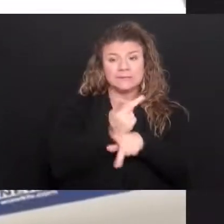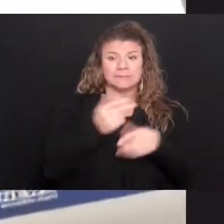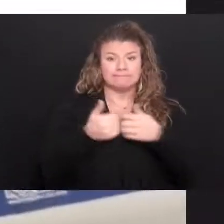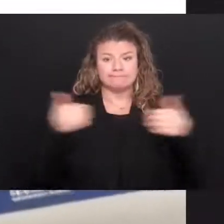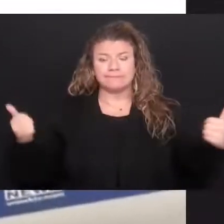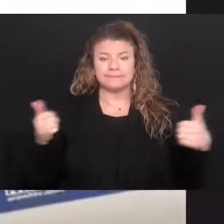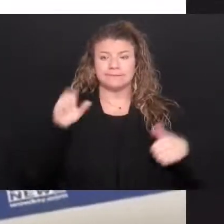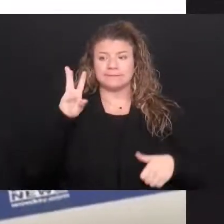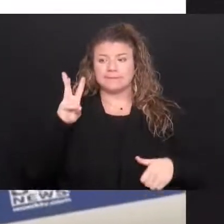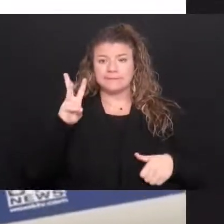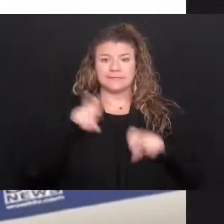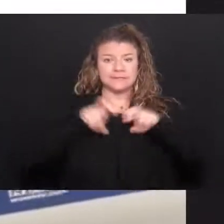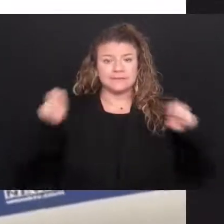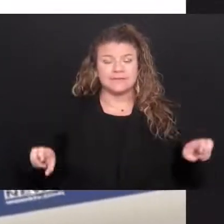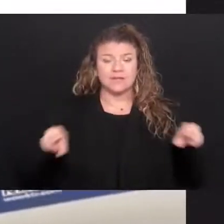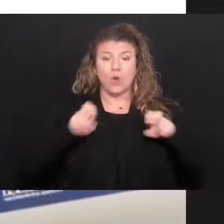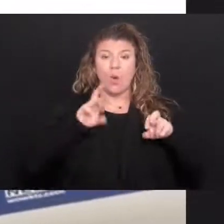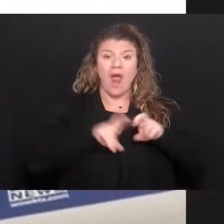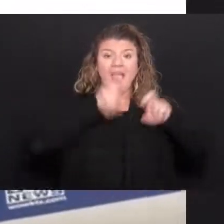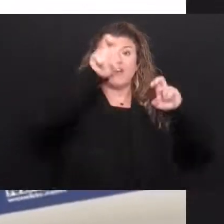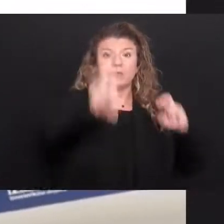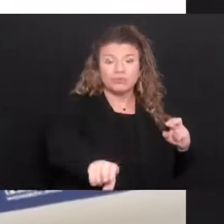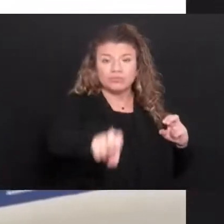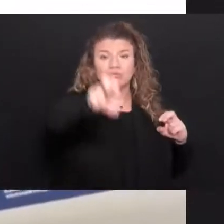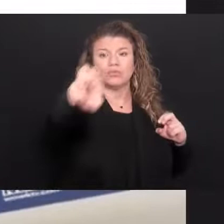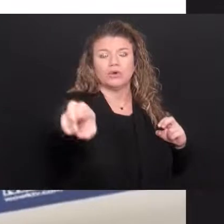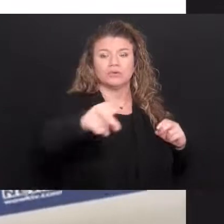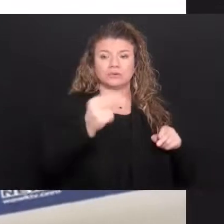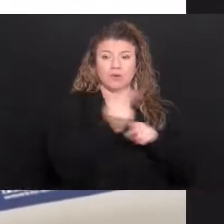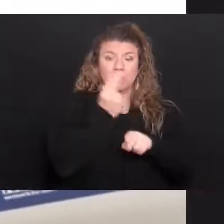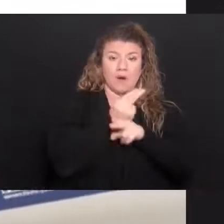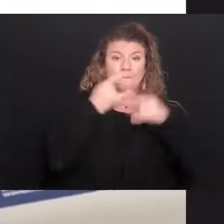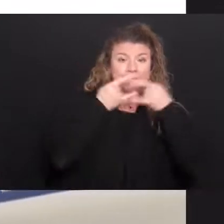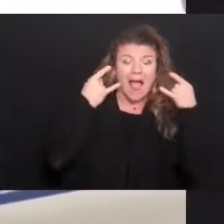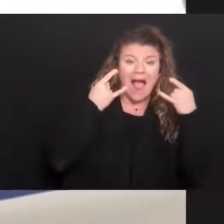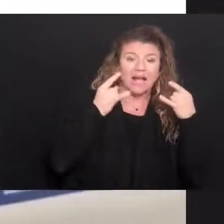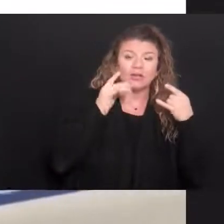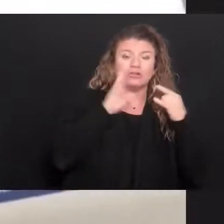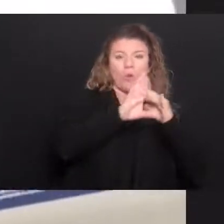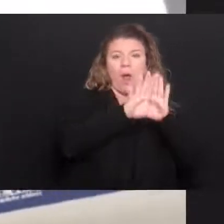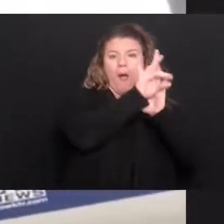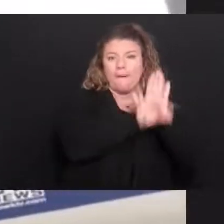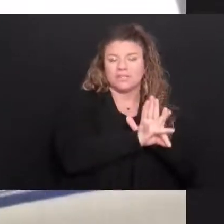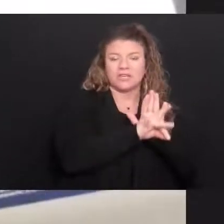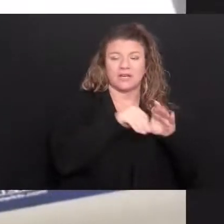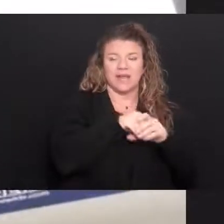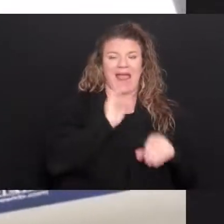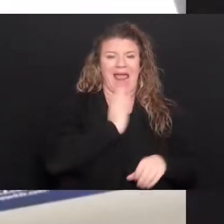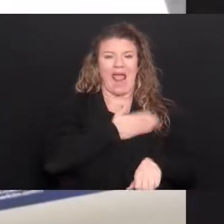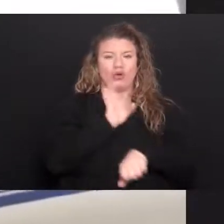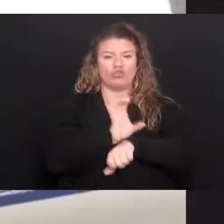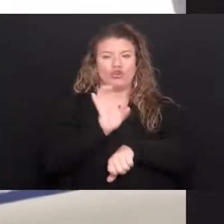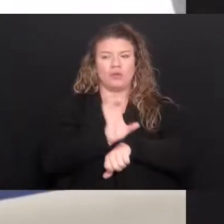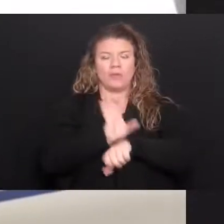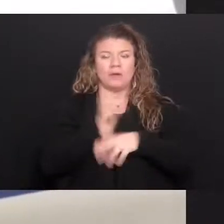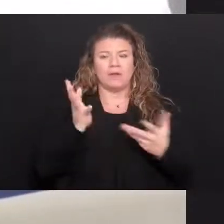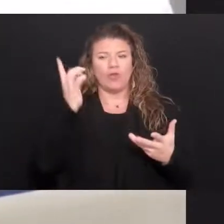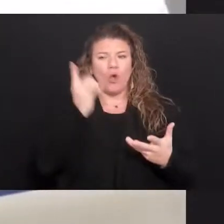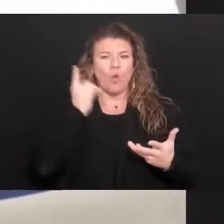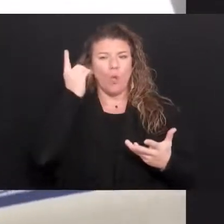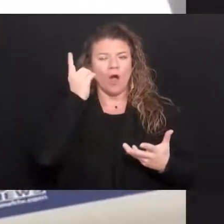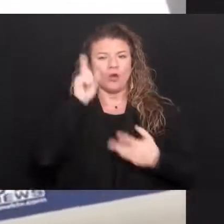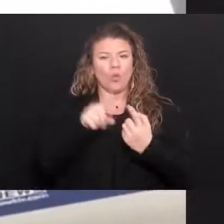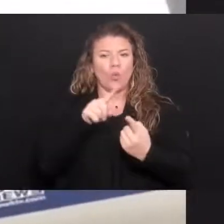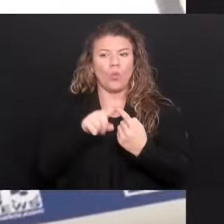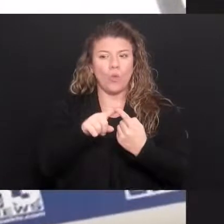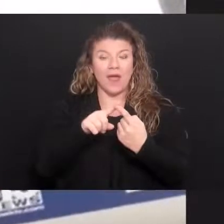other pew. People are wearing masks is optional in our church, but people are wondering when, and I ask this